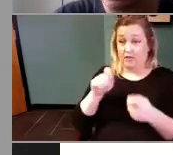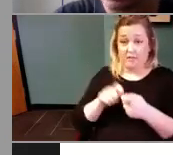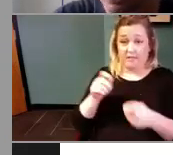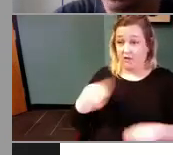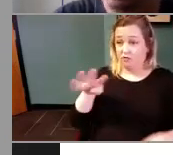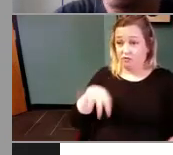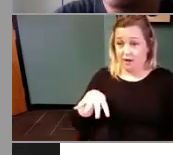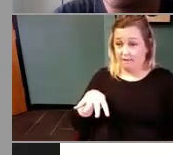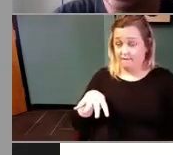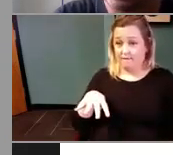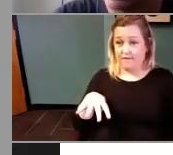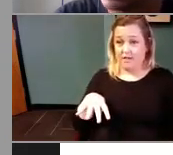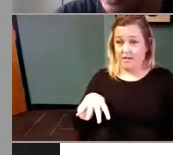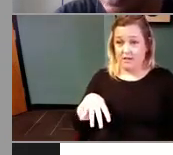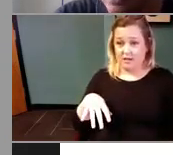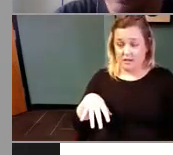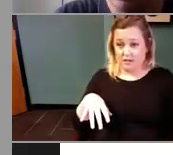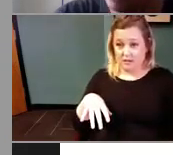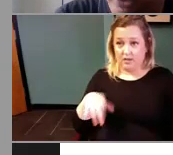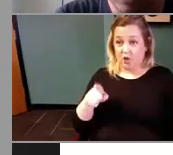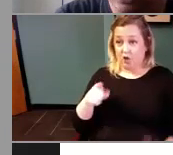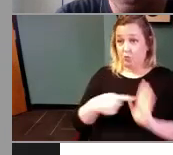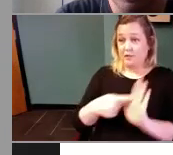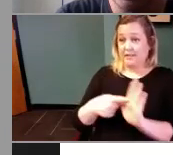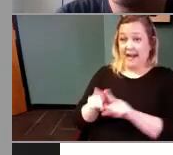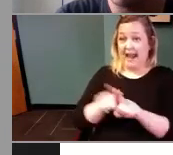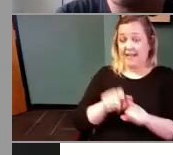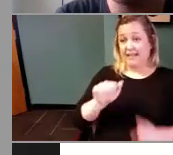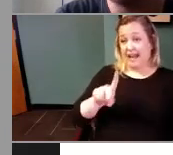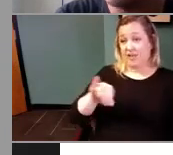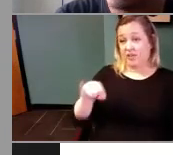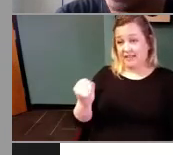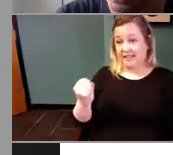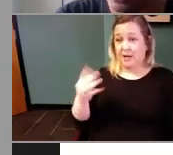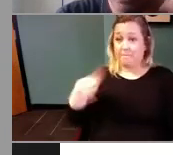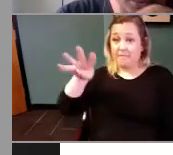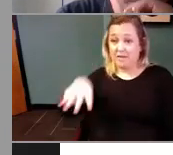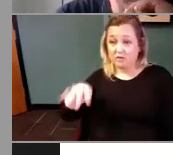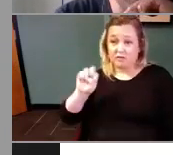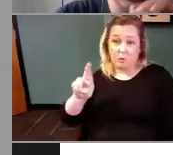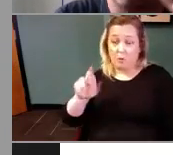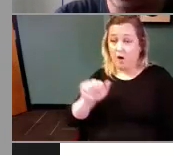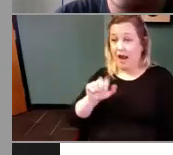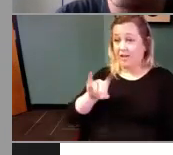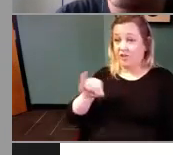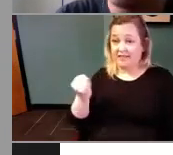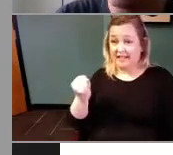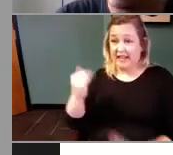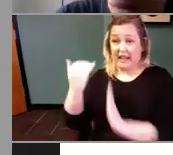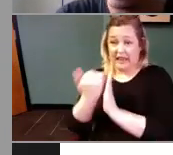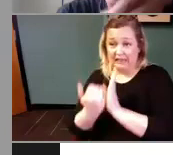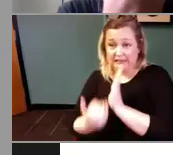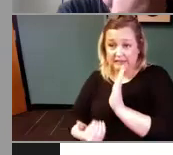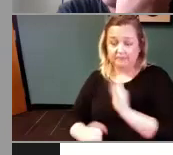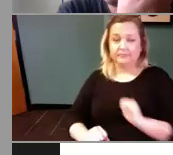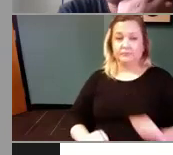a adjacency matrix or an adjacency list, whatever, does not matter. You perform DFS on it. Now, DFS gives you two